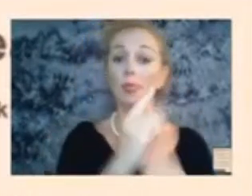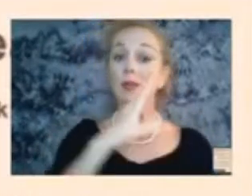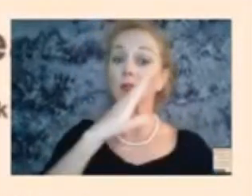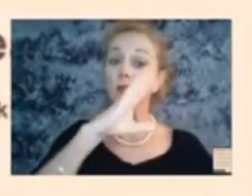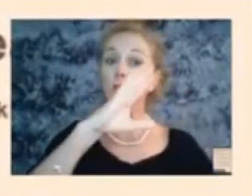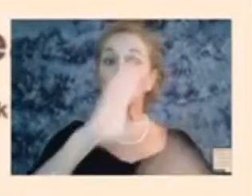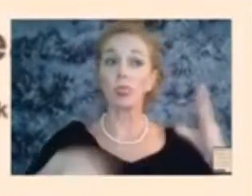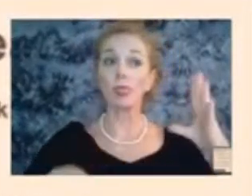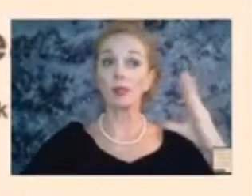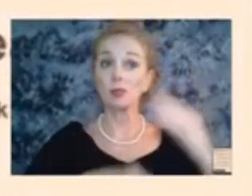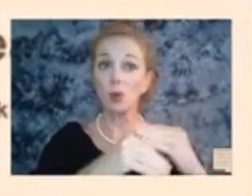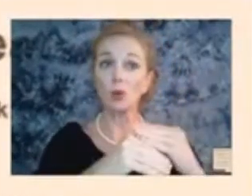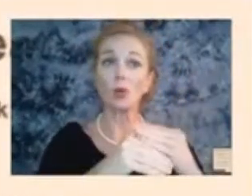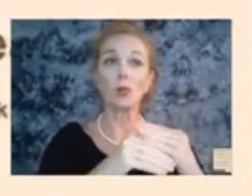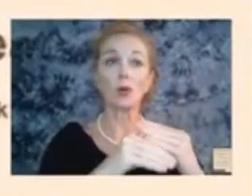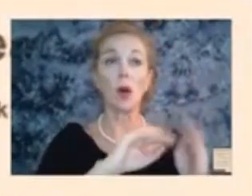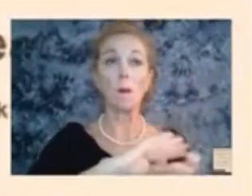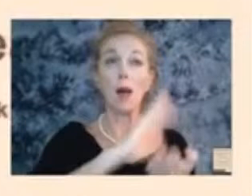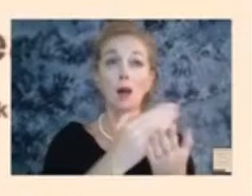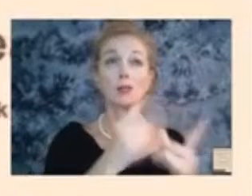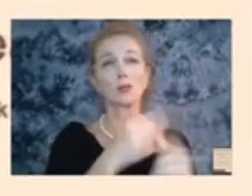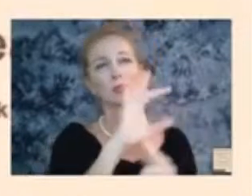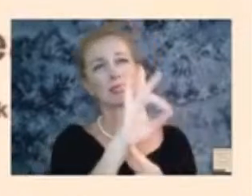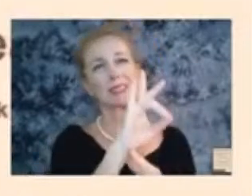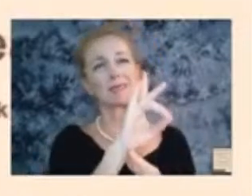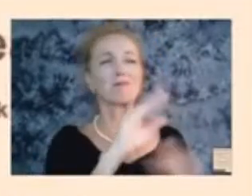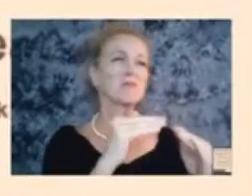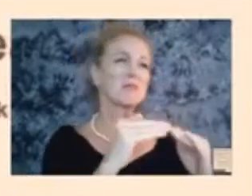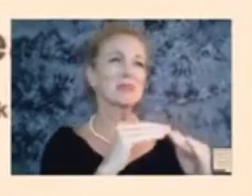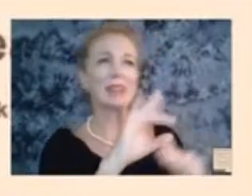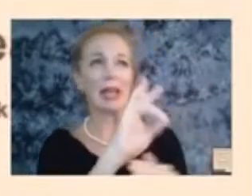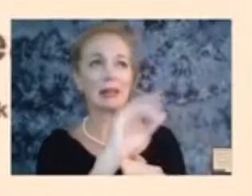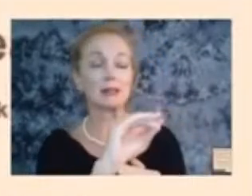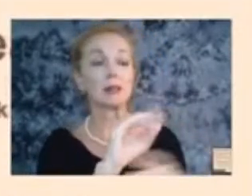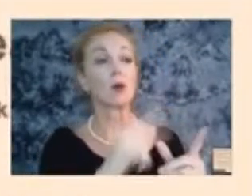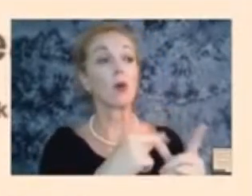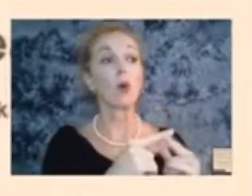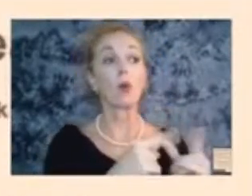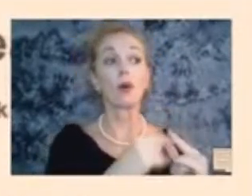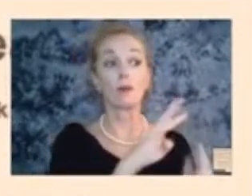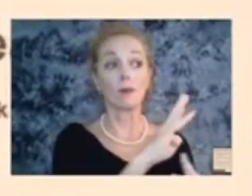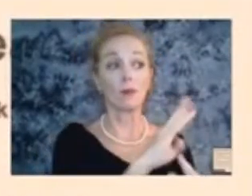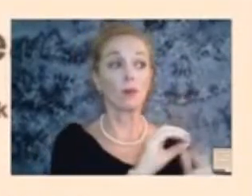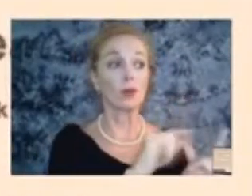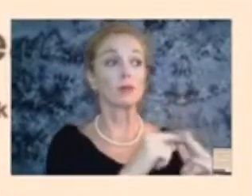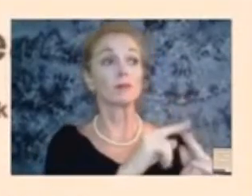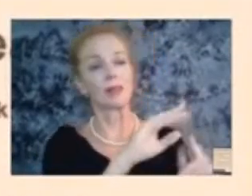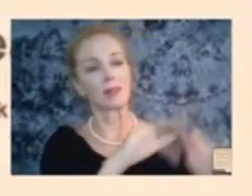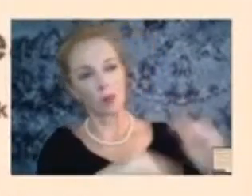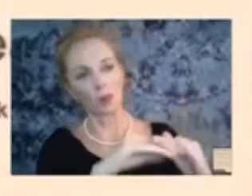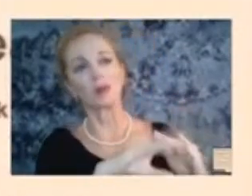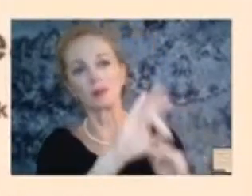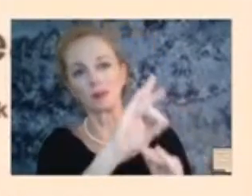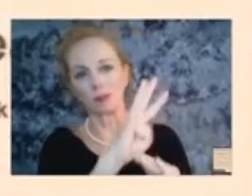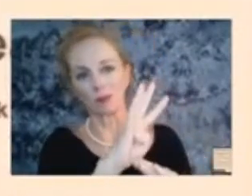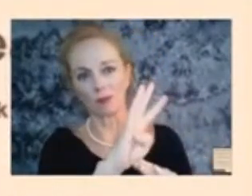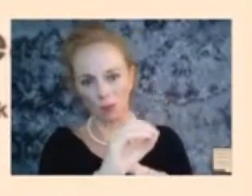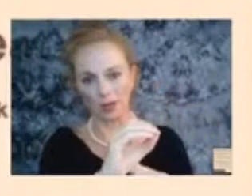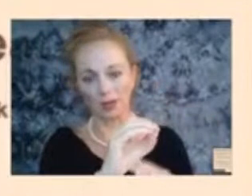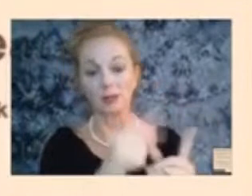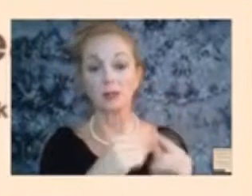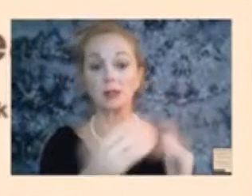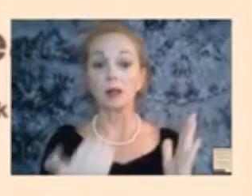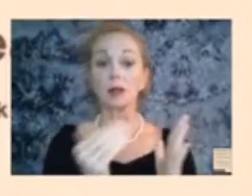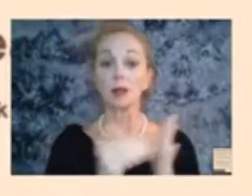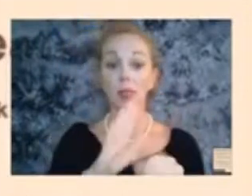Rather, if the employee is scheduled to work 20 hours per week, then the total amount of hours available is 40. So again, this local